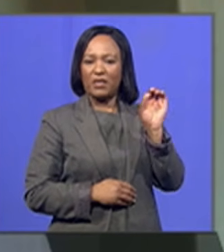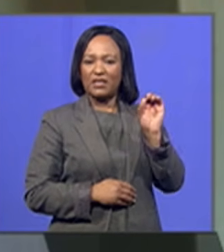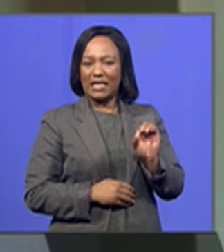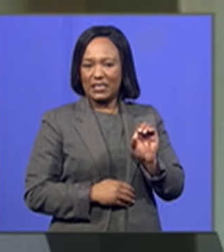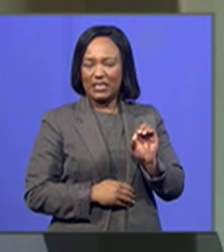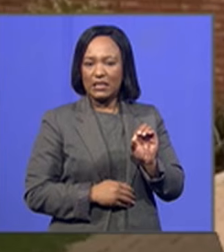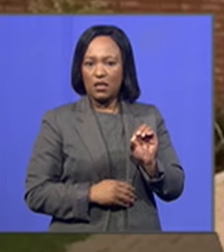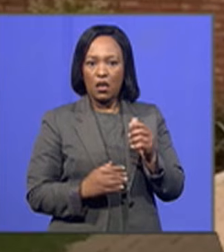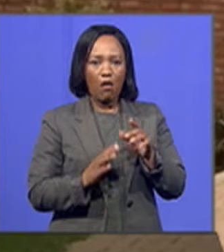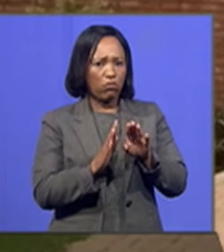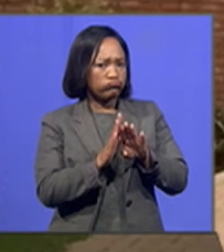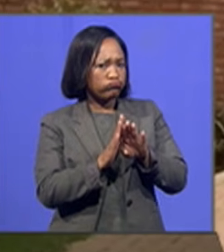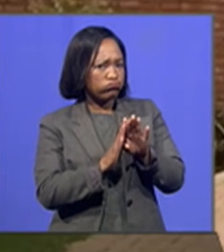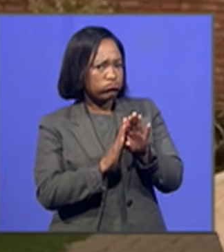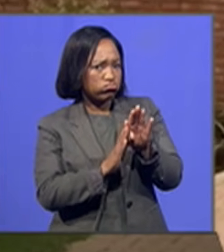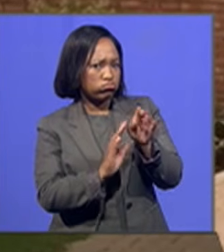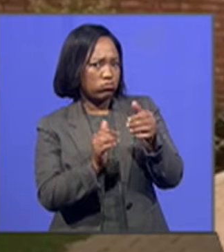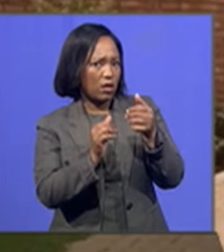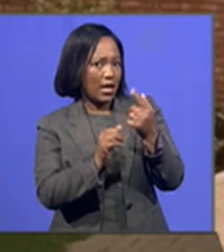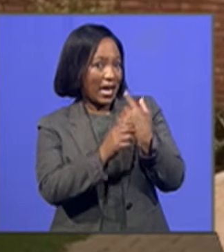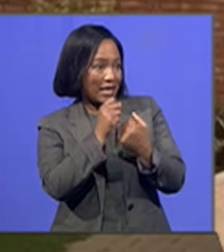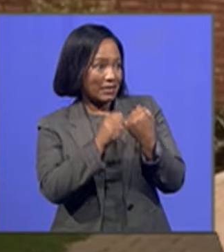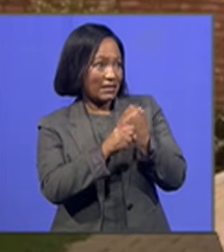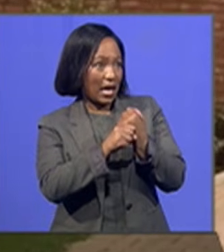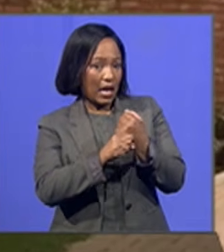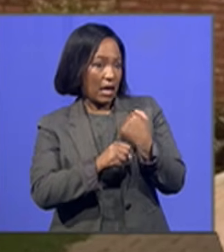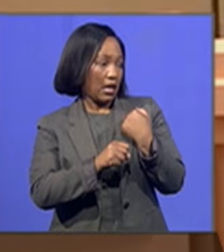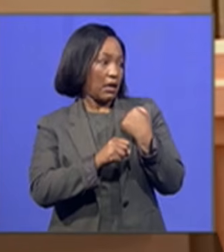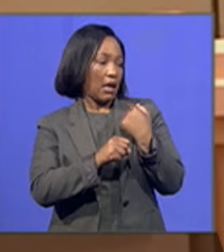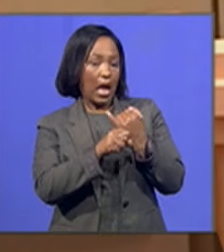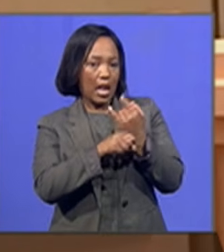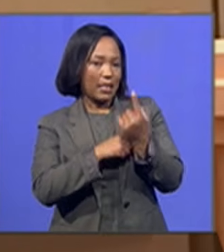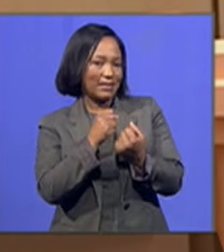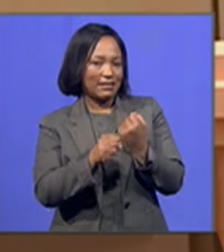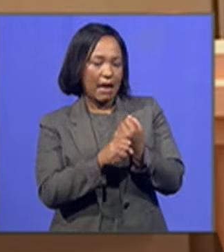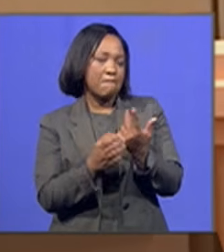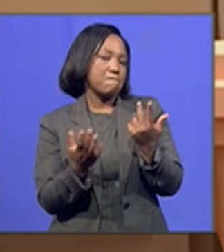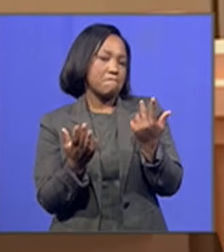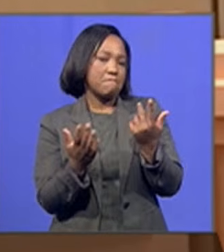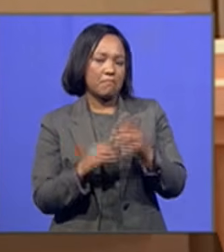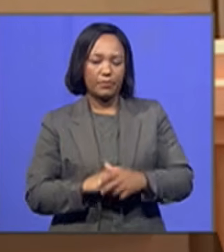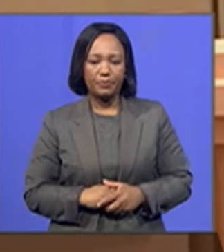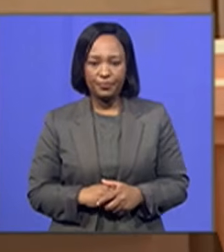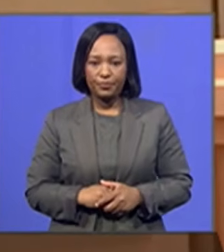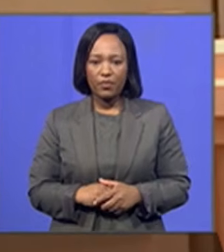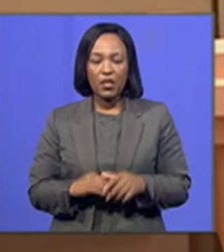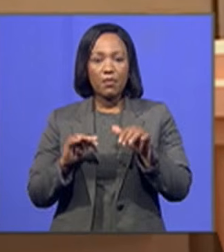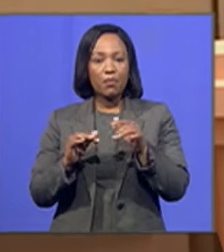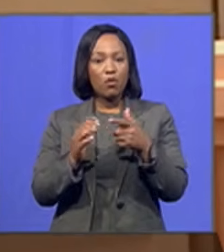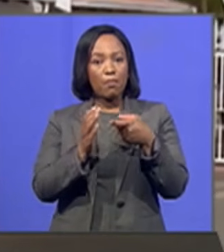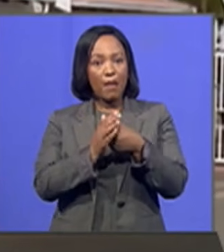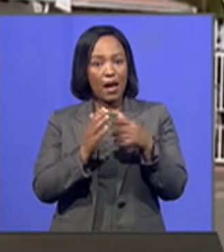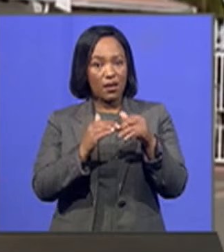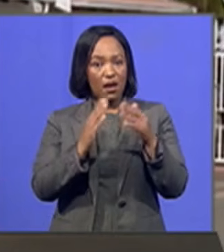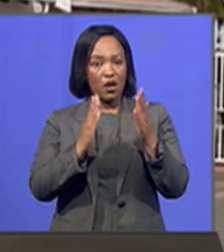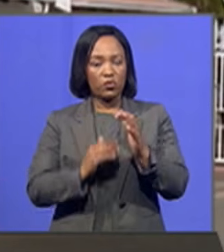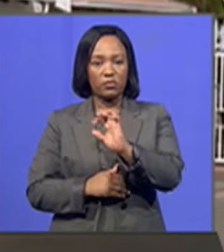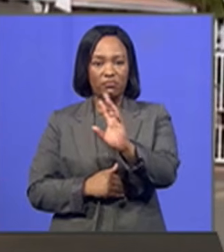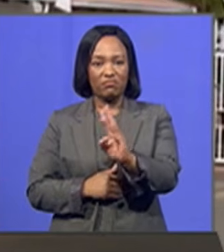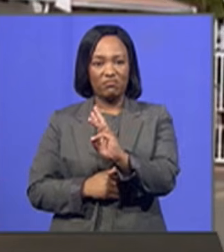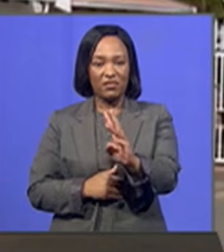an improving picture until late last year, early this year. Loss ore bao ebang ba qala ho reka matlo ba lokela ho ba hlokolosi